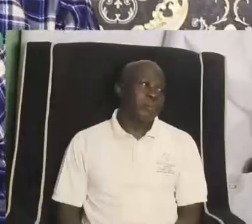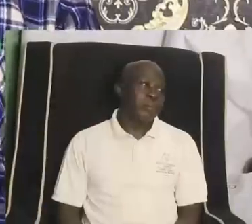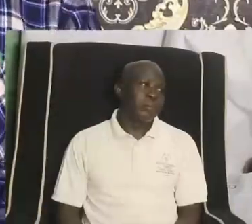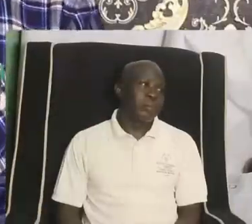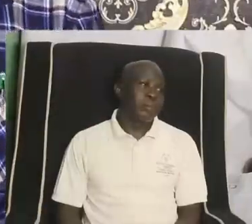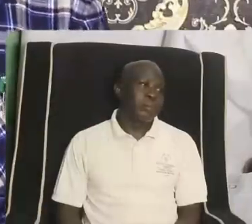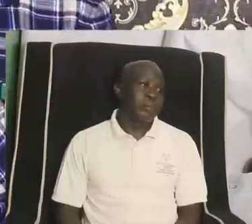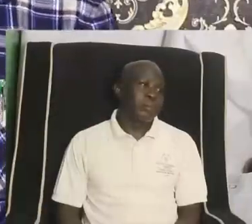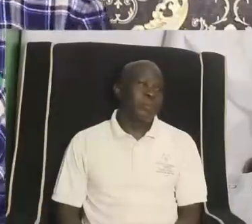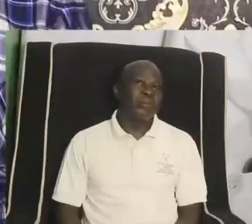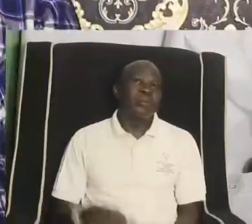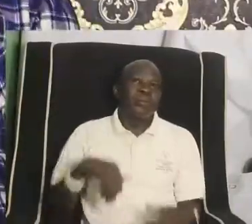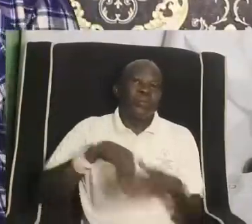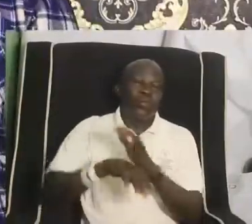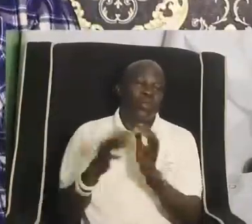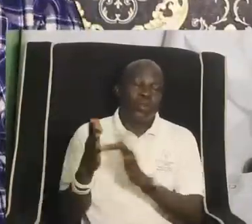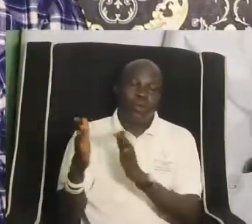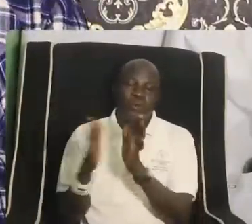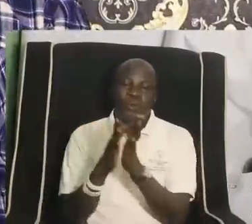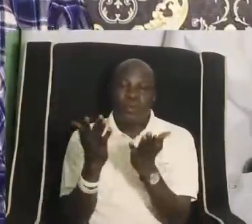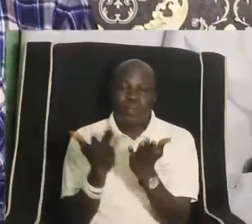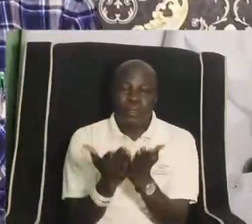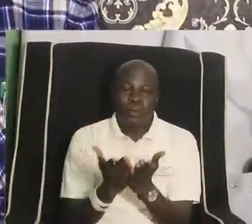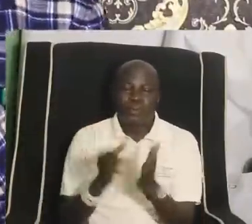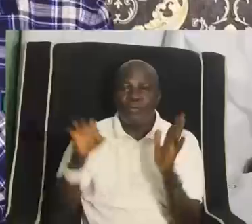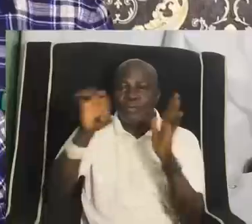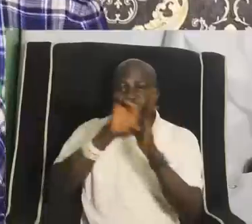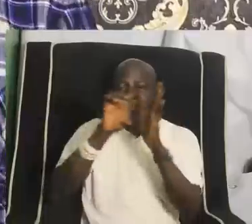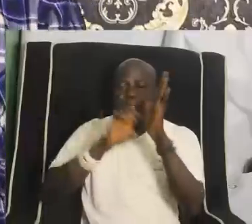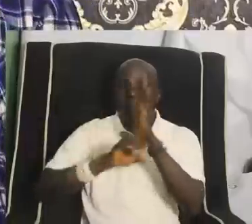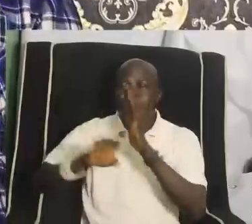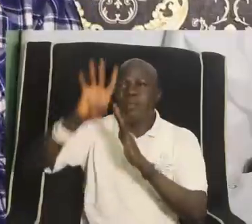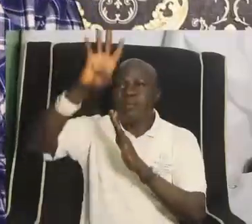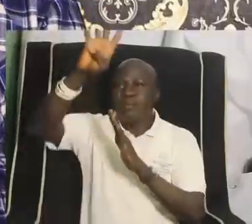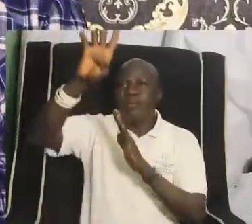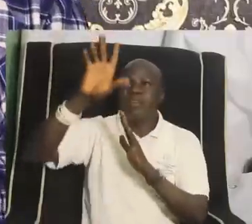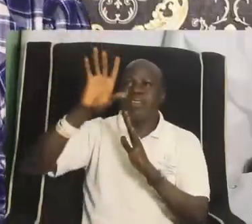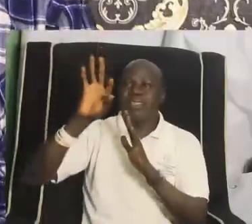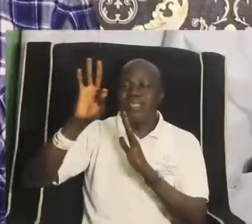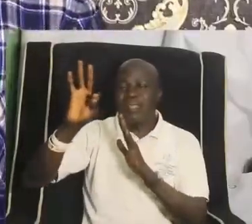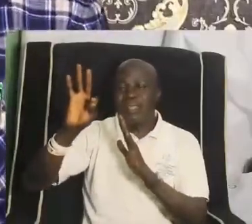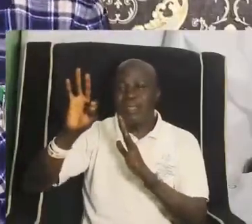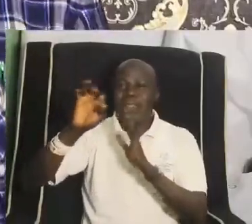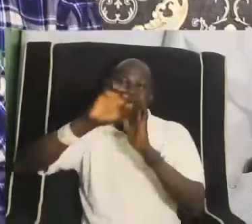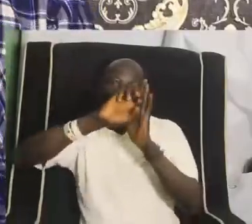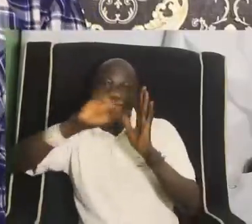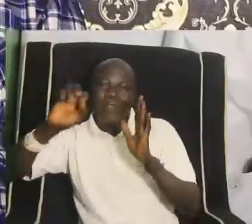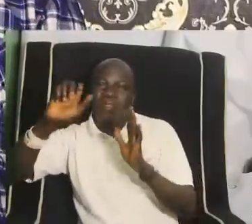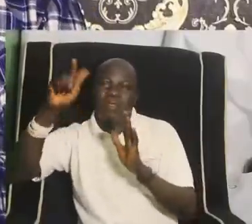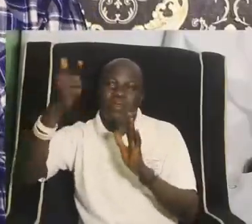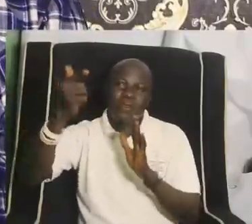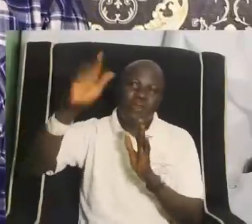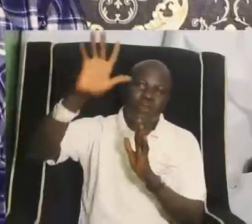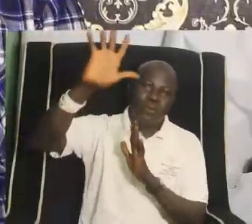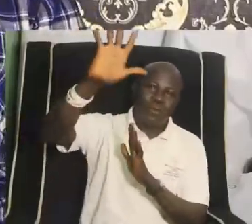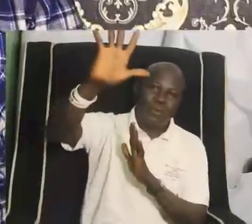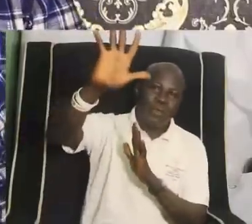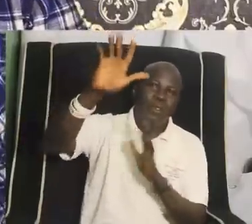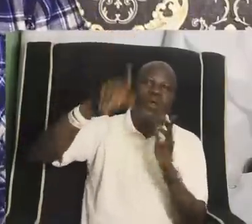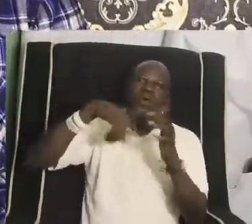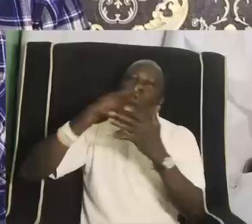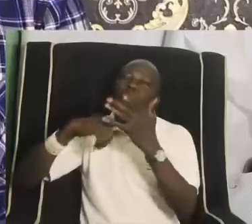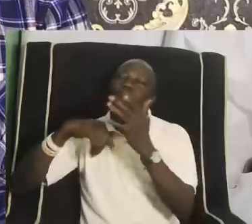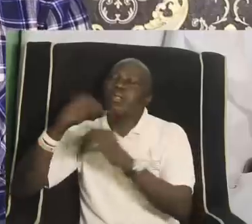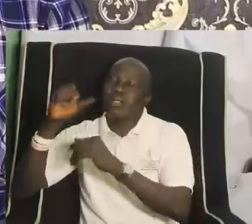2 prayer points. Lost me with Genesis here. Genesis chapter 49 verse 25